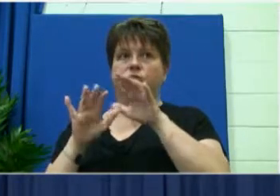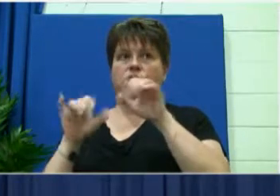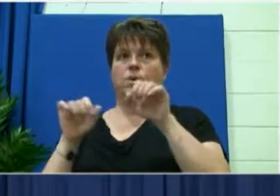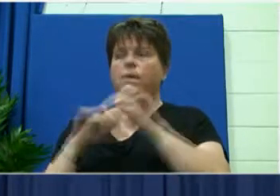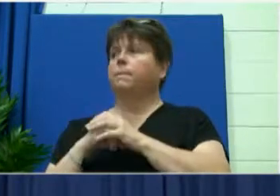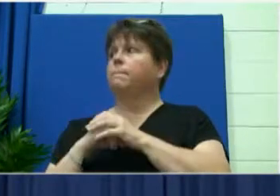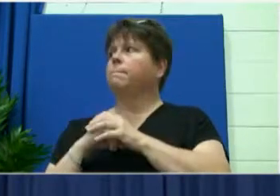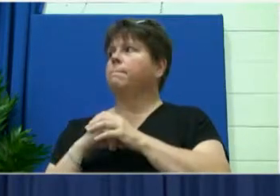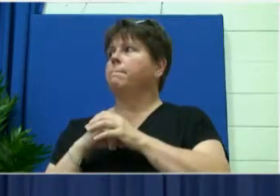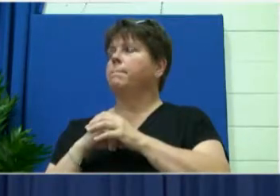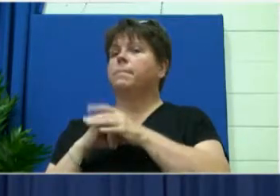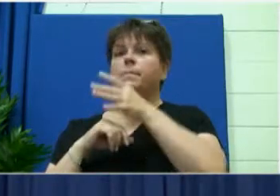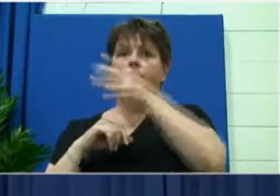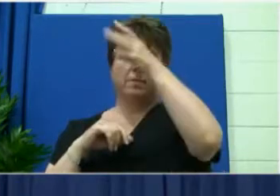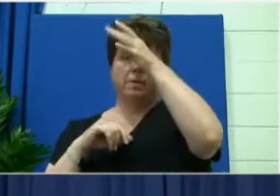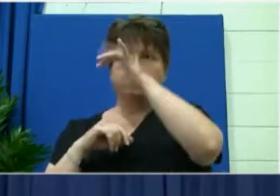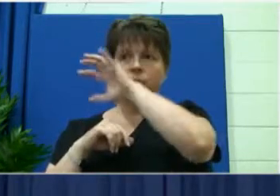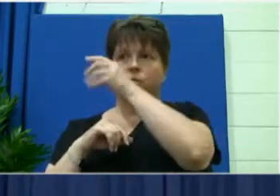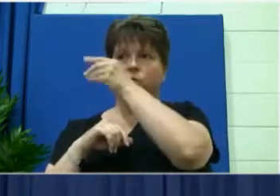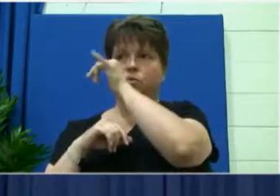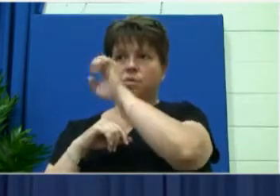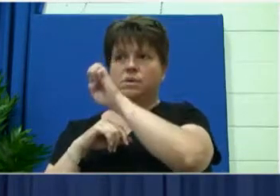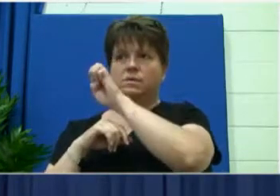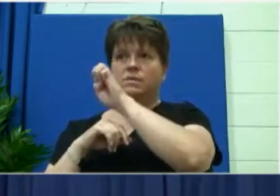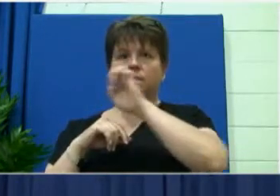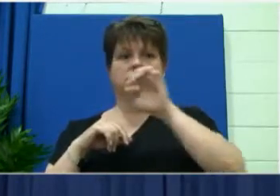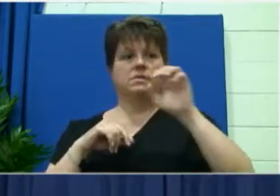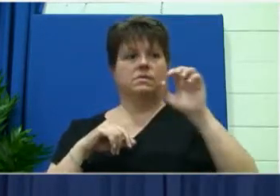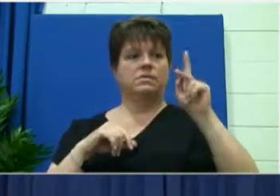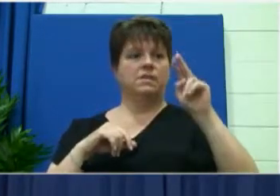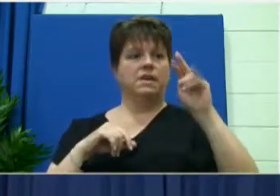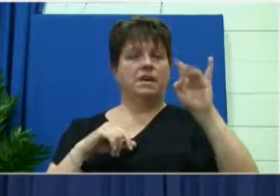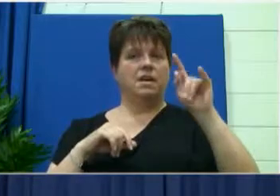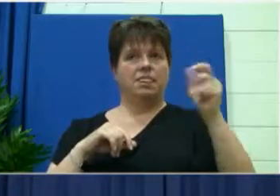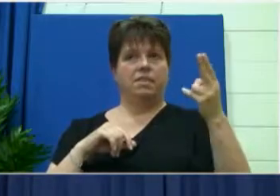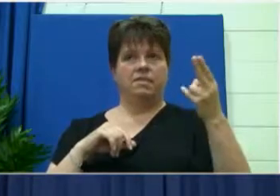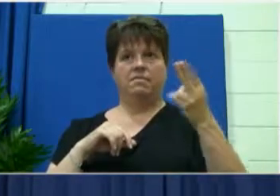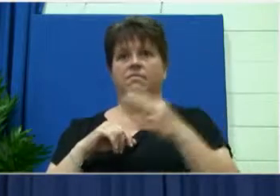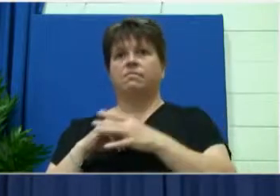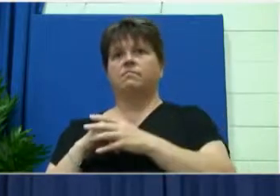degree. He is the son of Joyce and Kenneth Waltering.